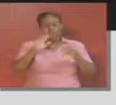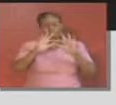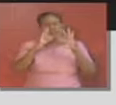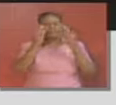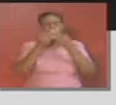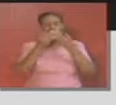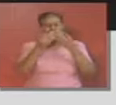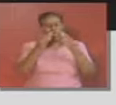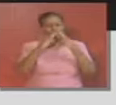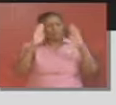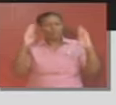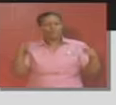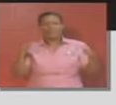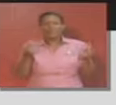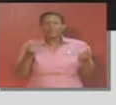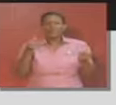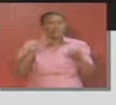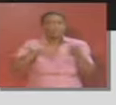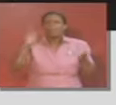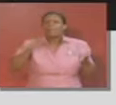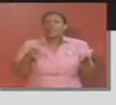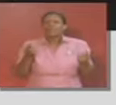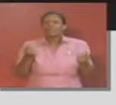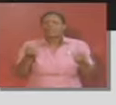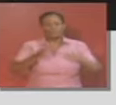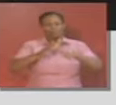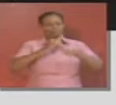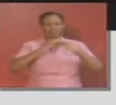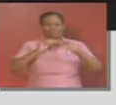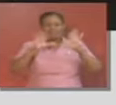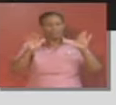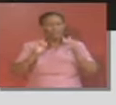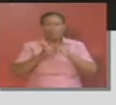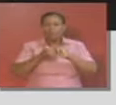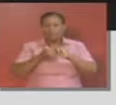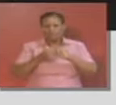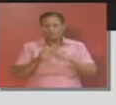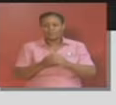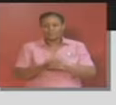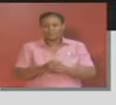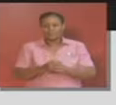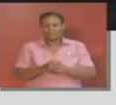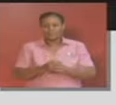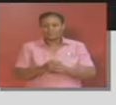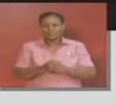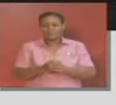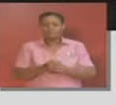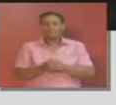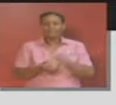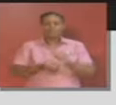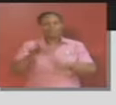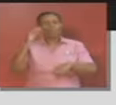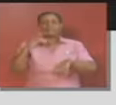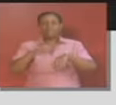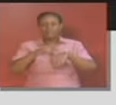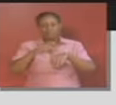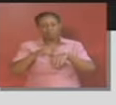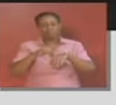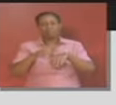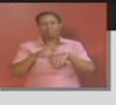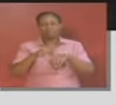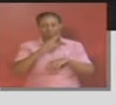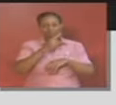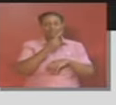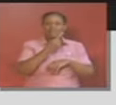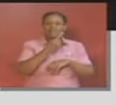of 5 or so cases arising from contact were generally household contacts, with the exception of